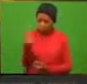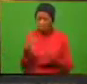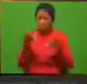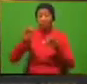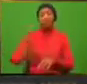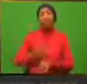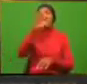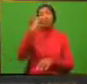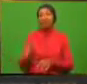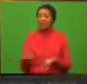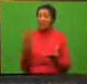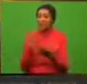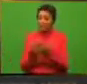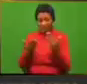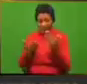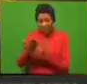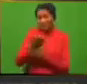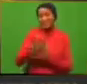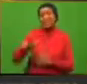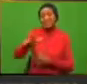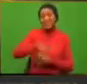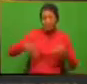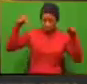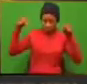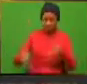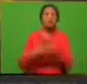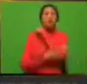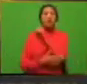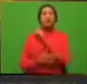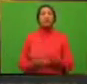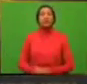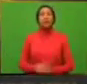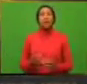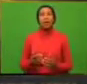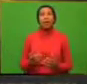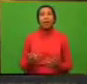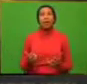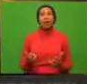African has access to land in this country.